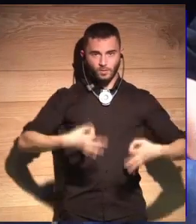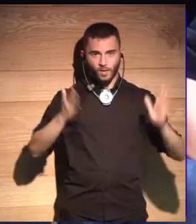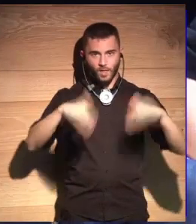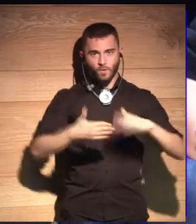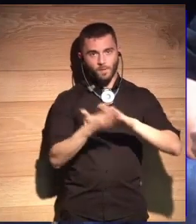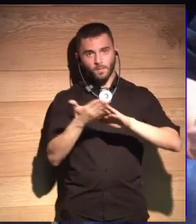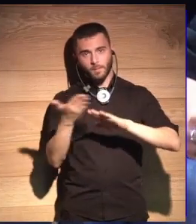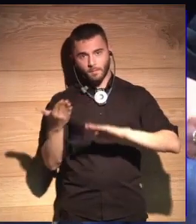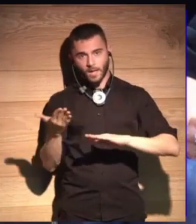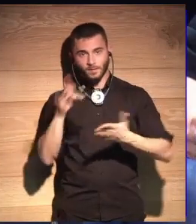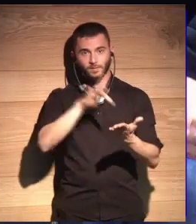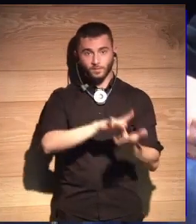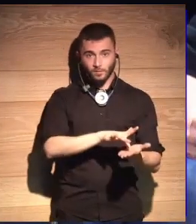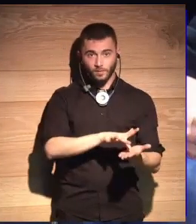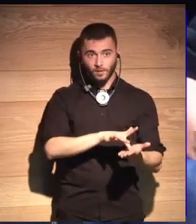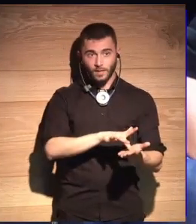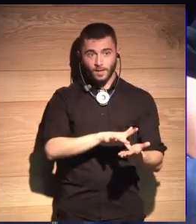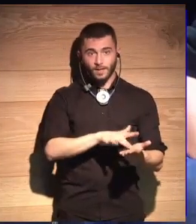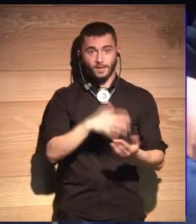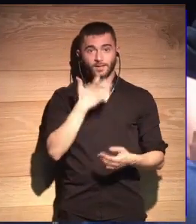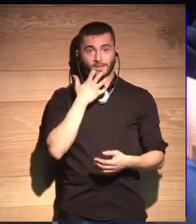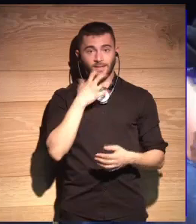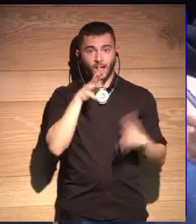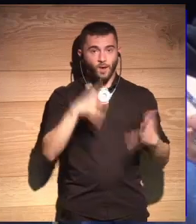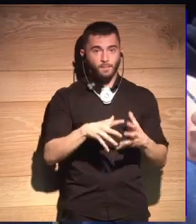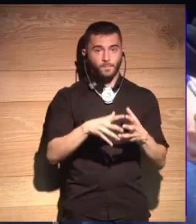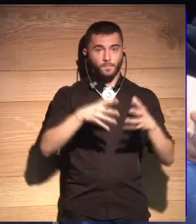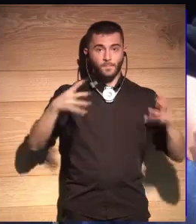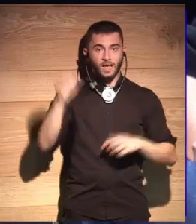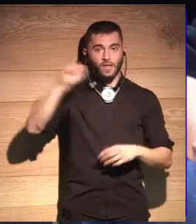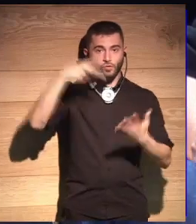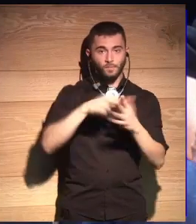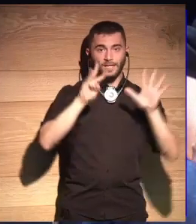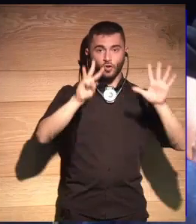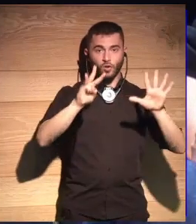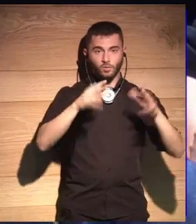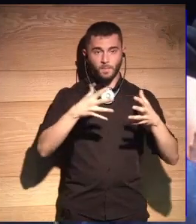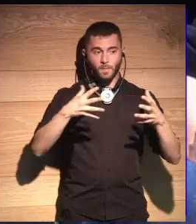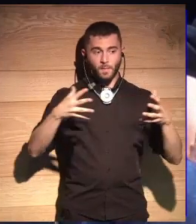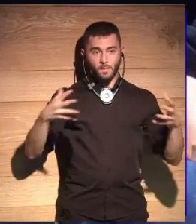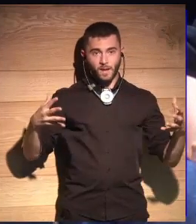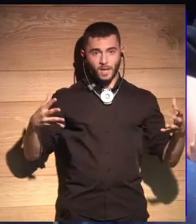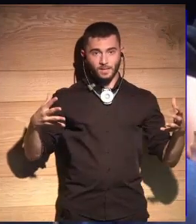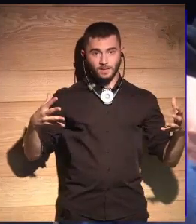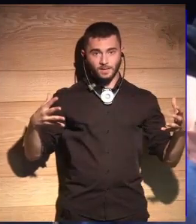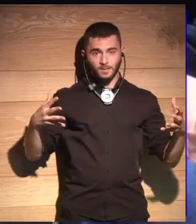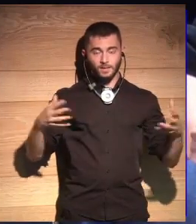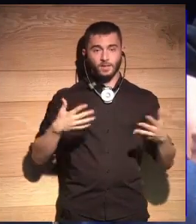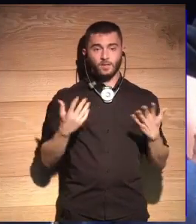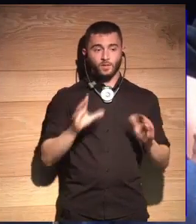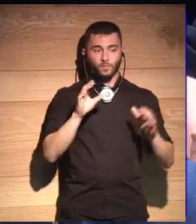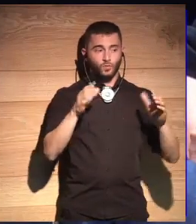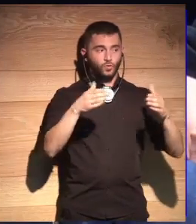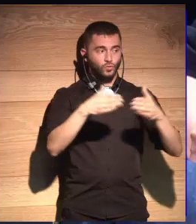since 2008, further and further into the supposedly privileged graduate areas of the labour